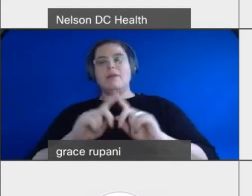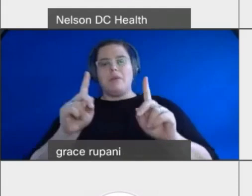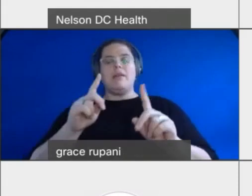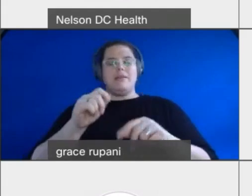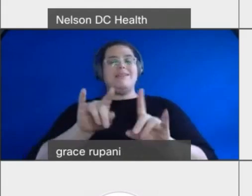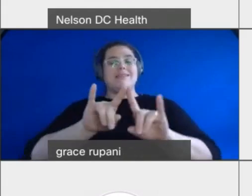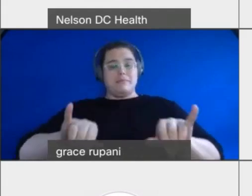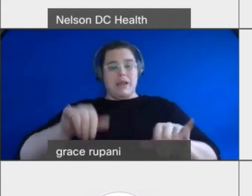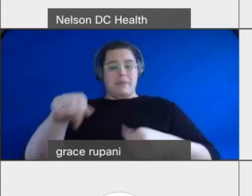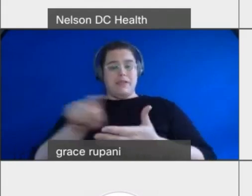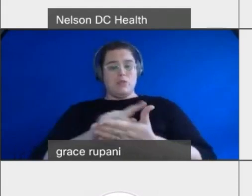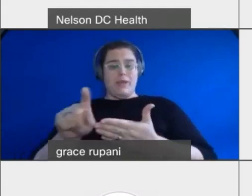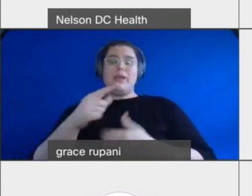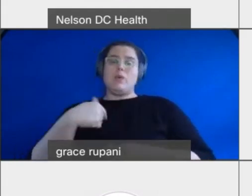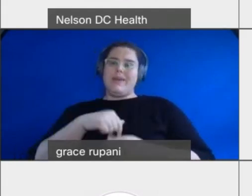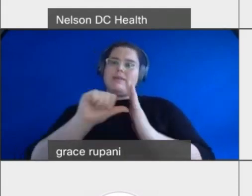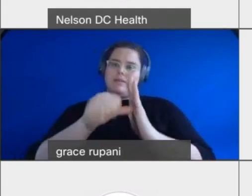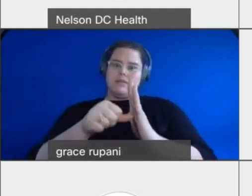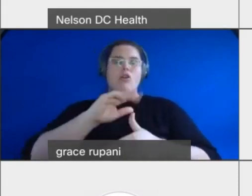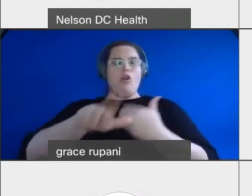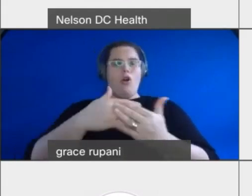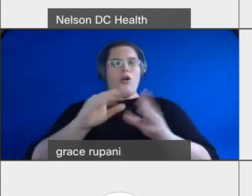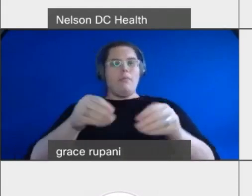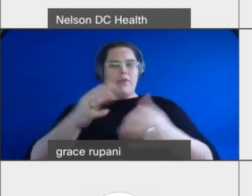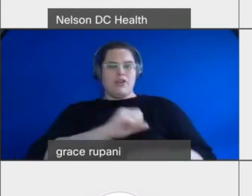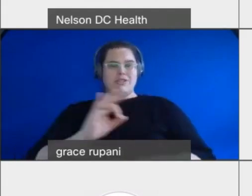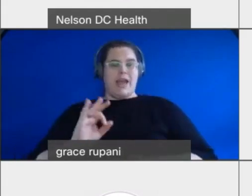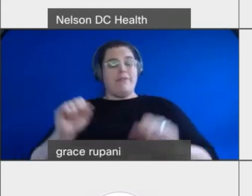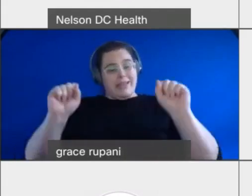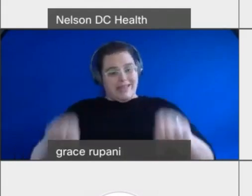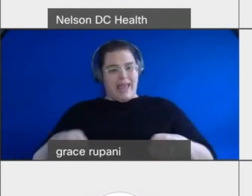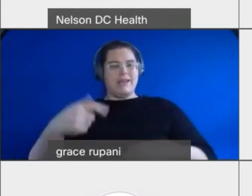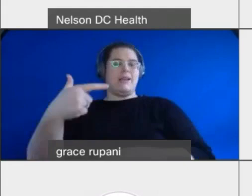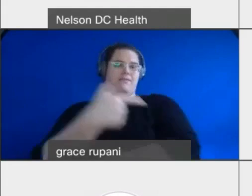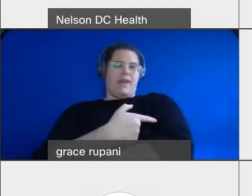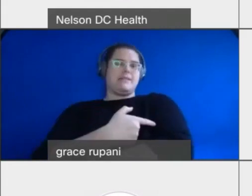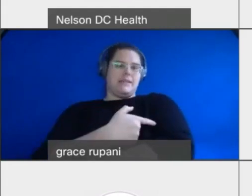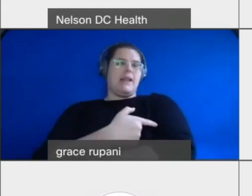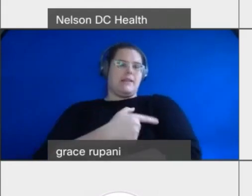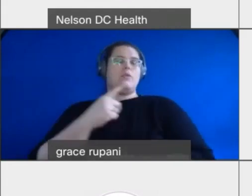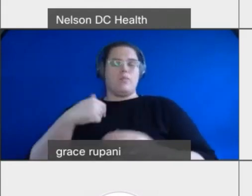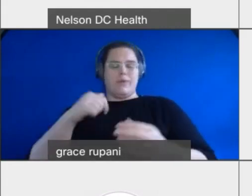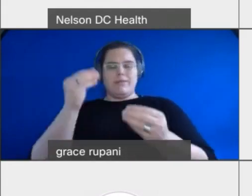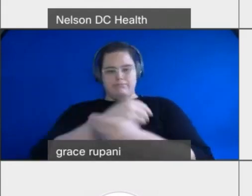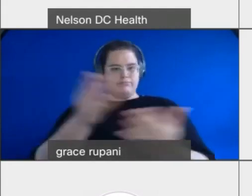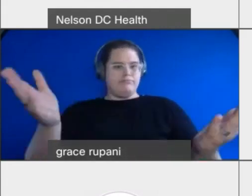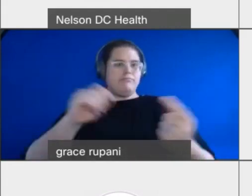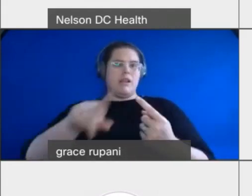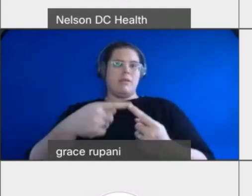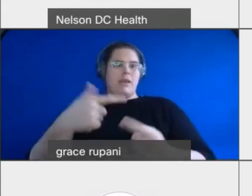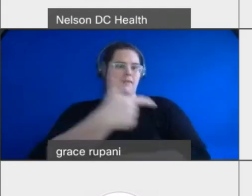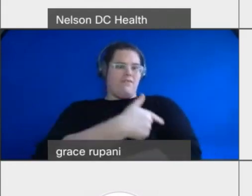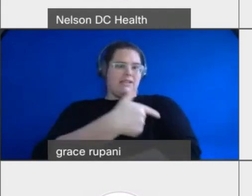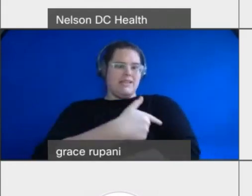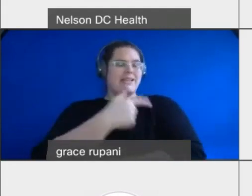this week that all provider staff could get vaccinated about the vaccine. And I believe, and